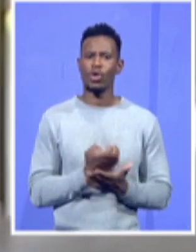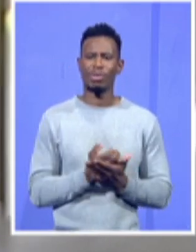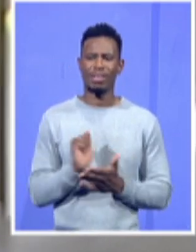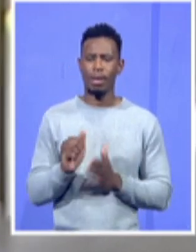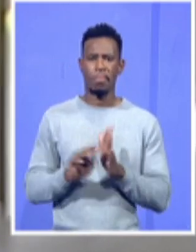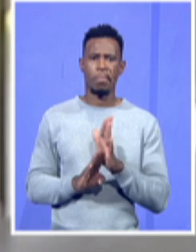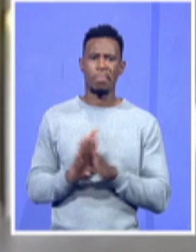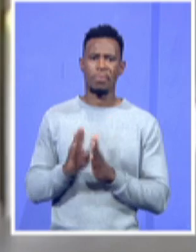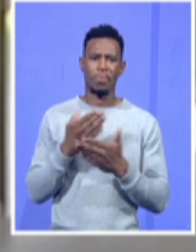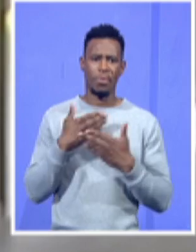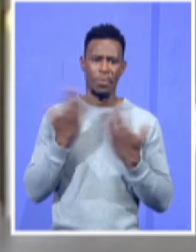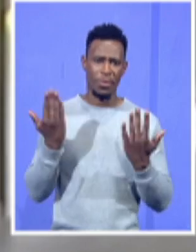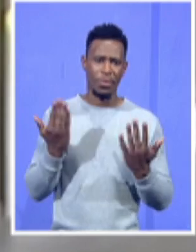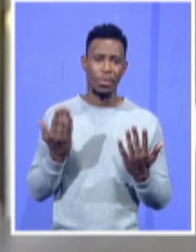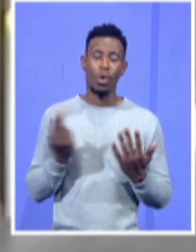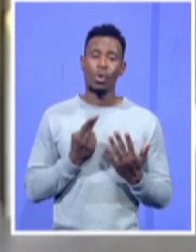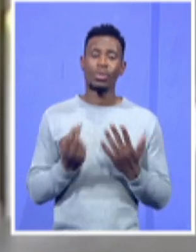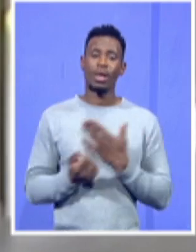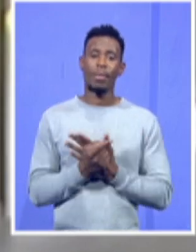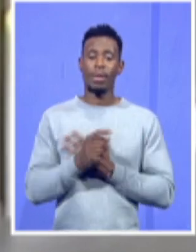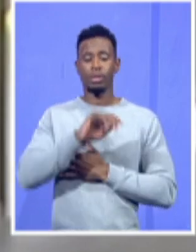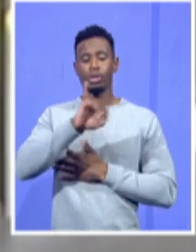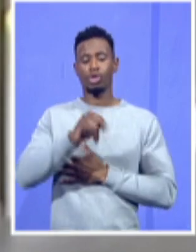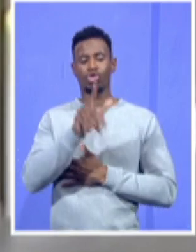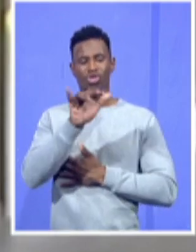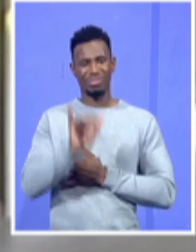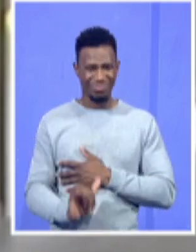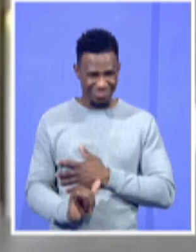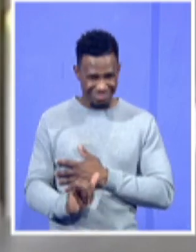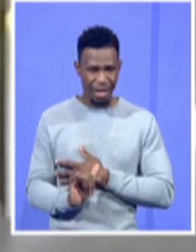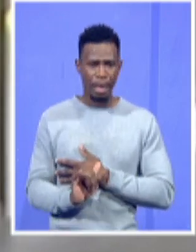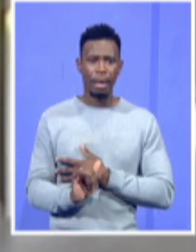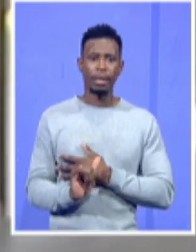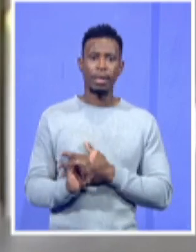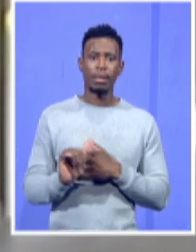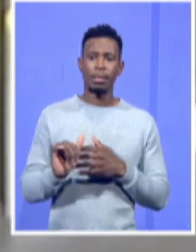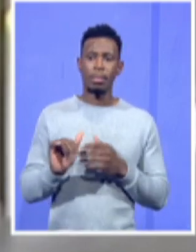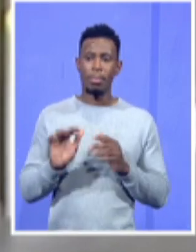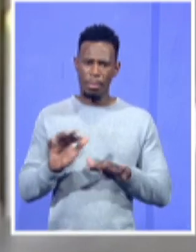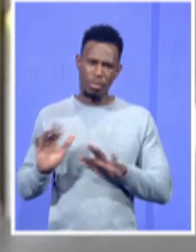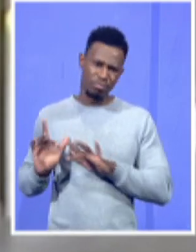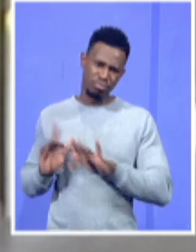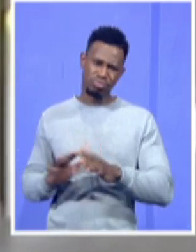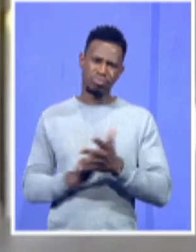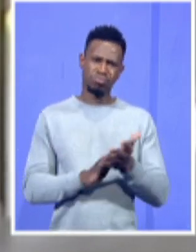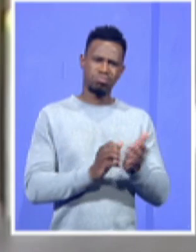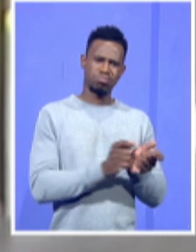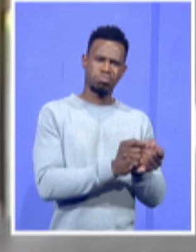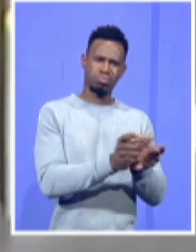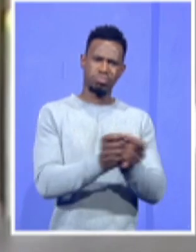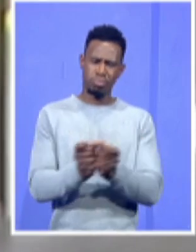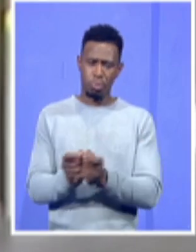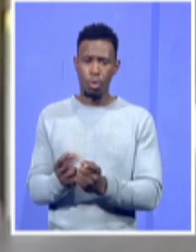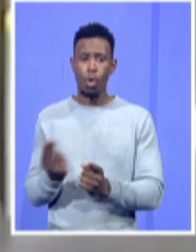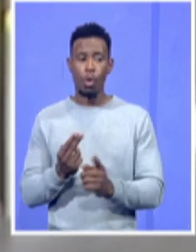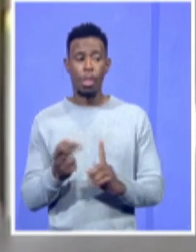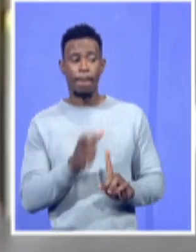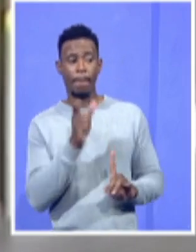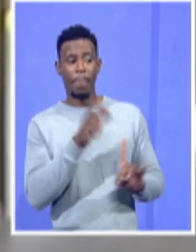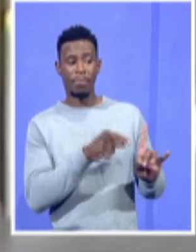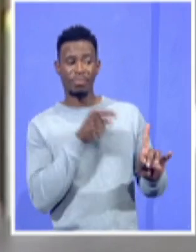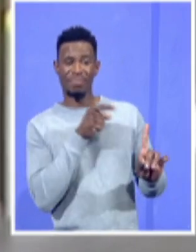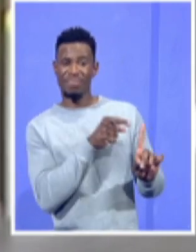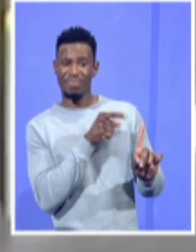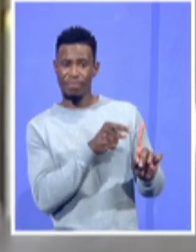that was affected by the July unrest last year, which that July unrest and the individual whose name that was done with